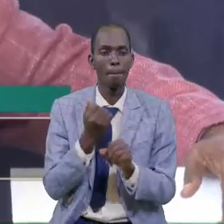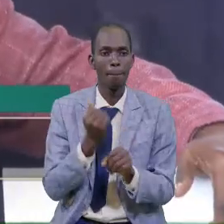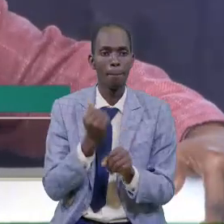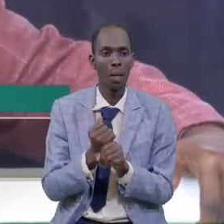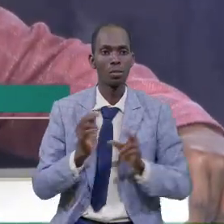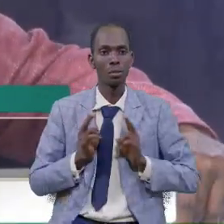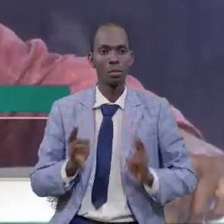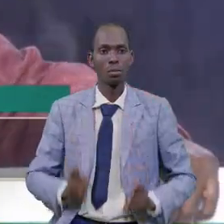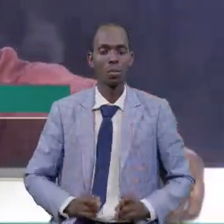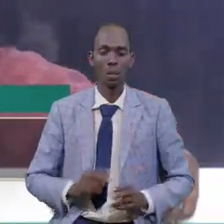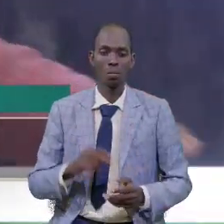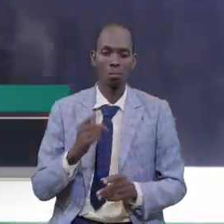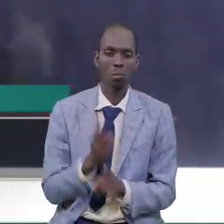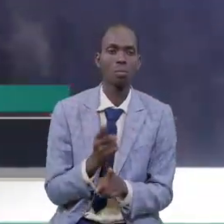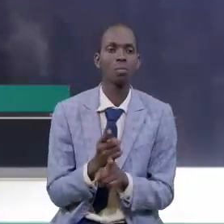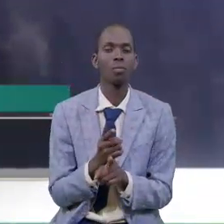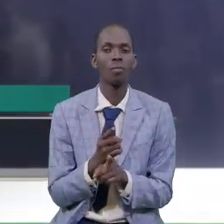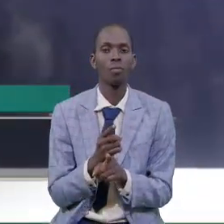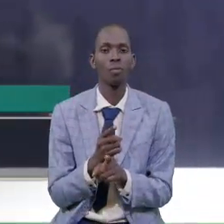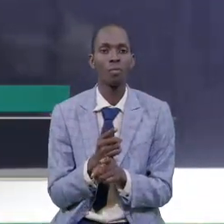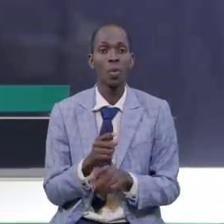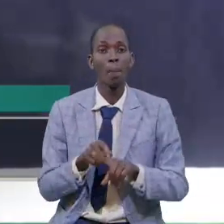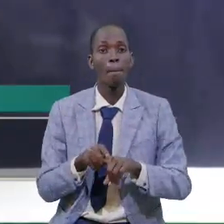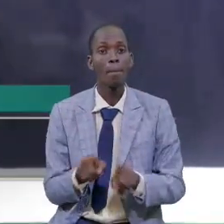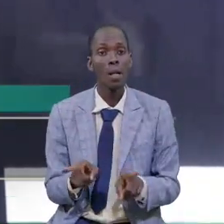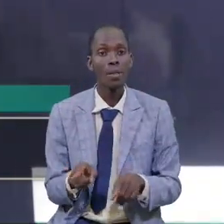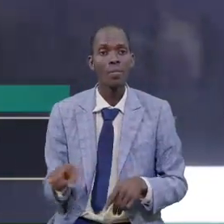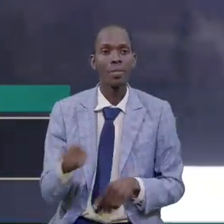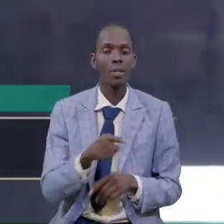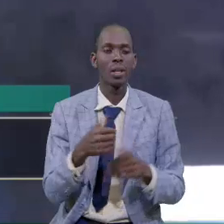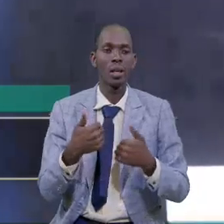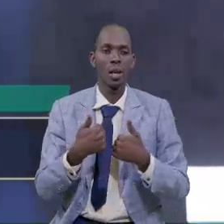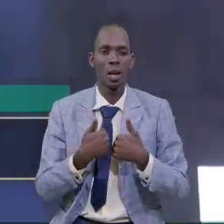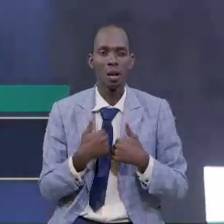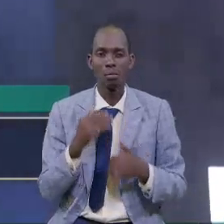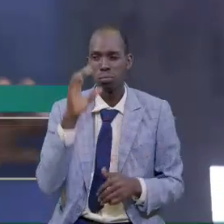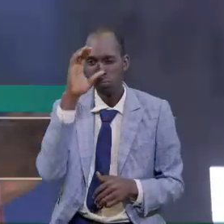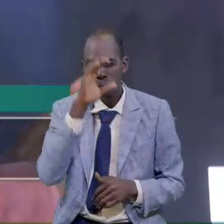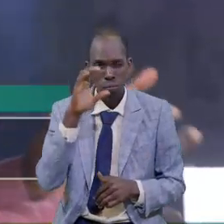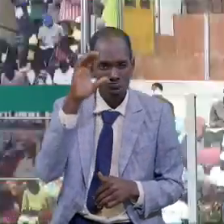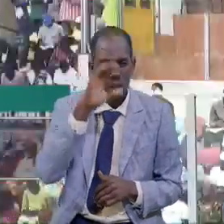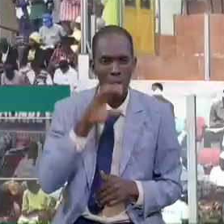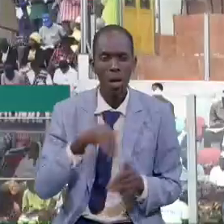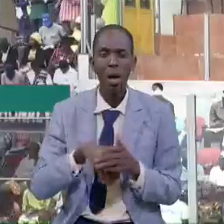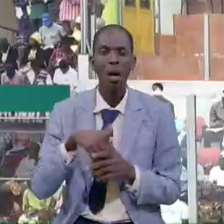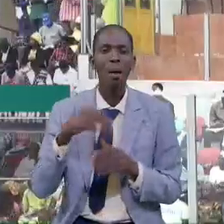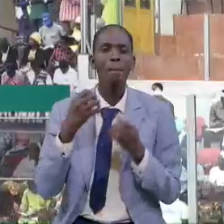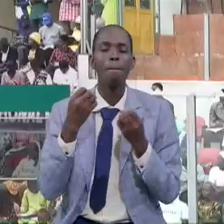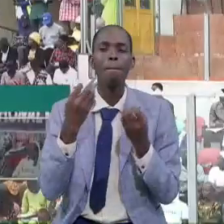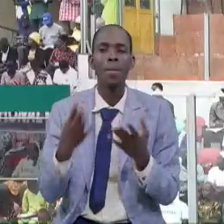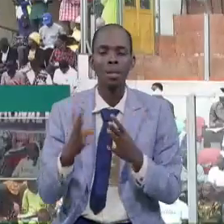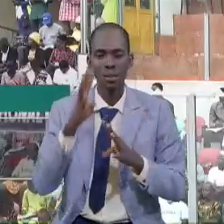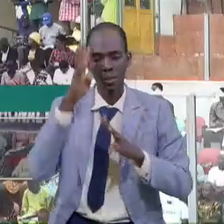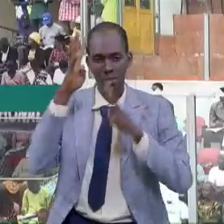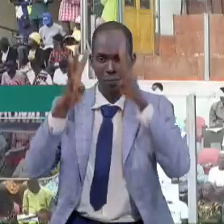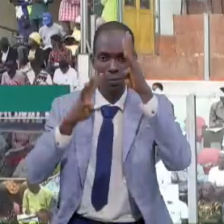But they have sought out many inventions. They